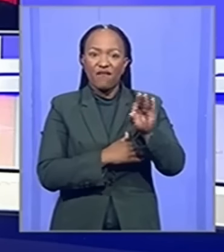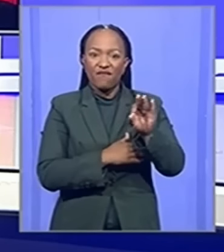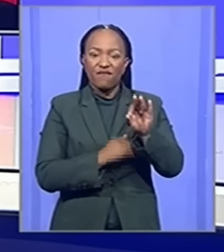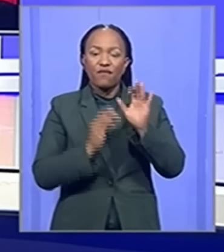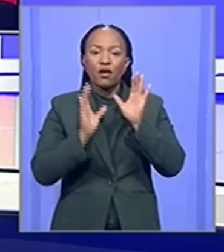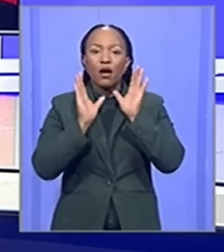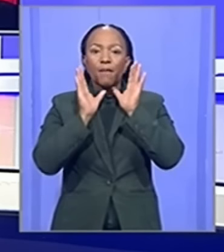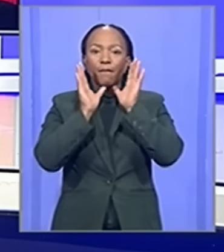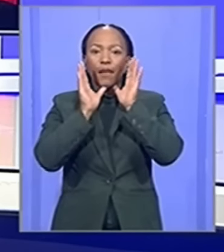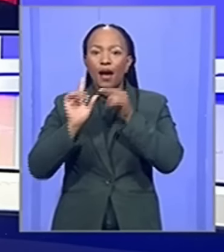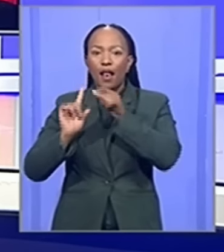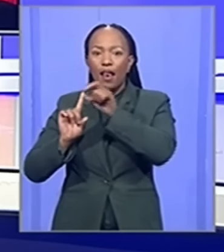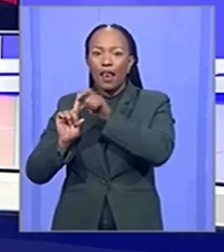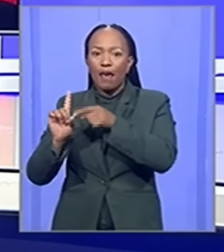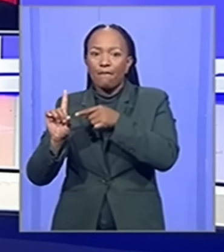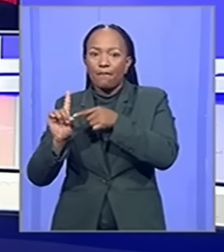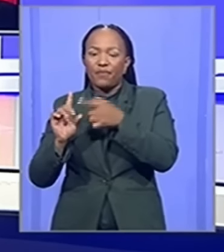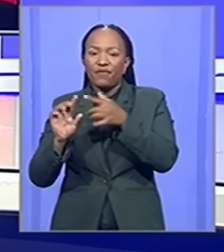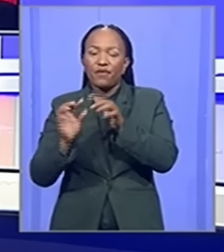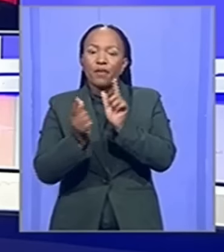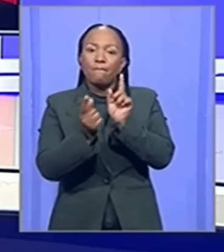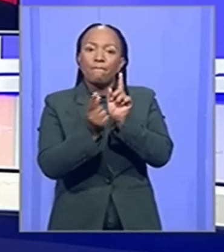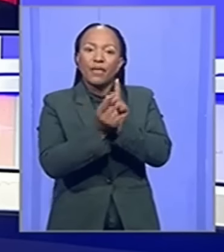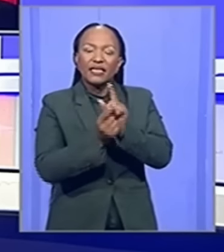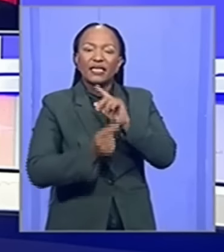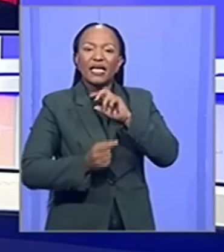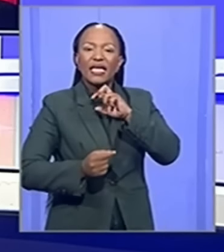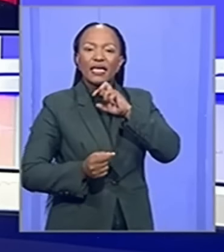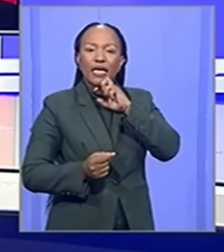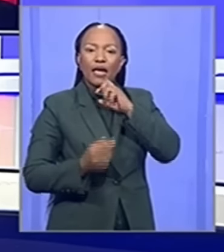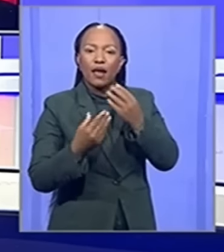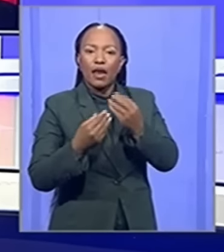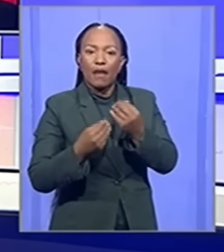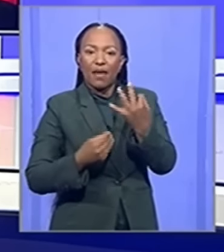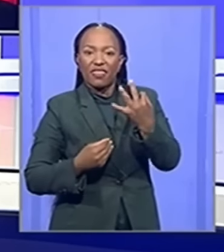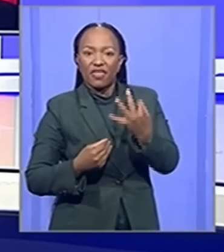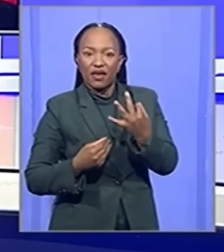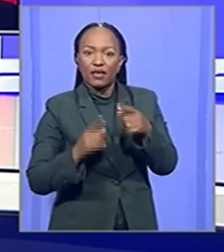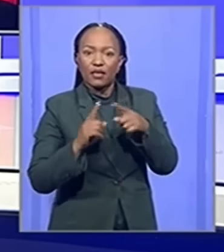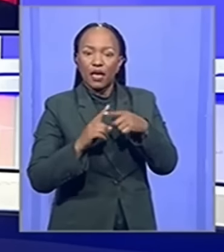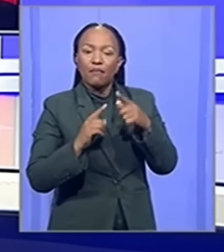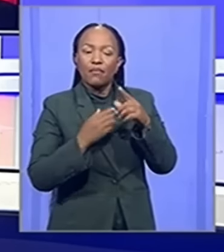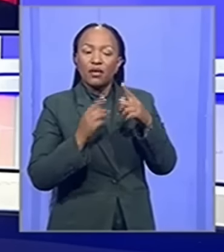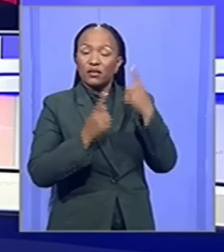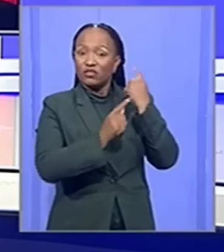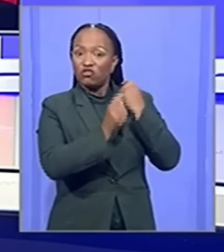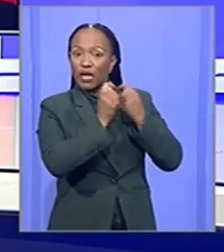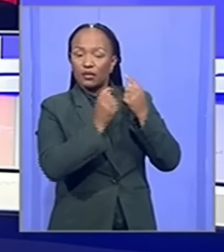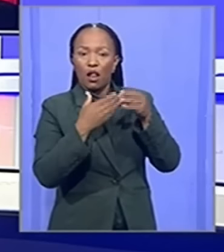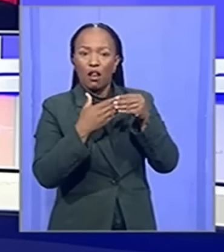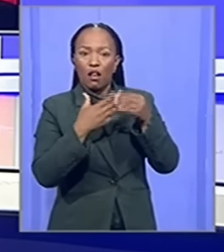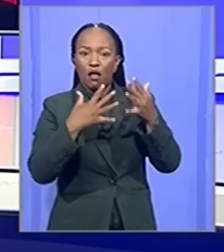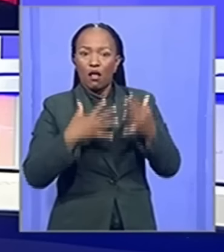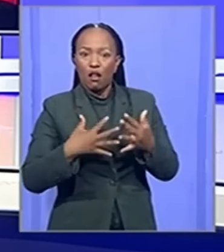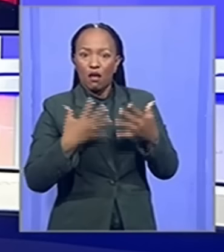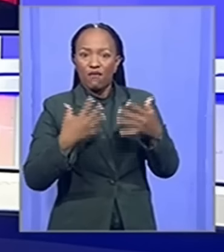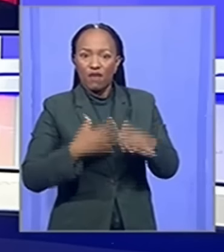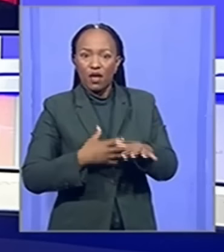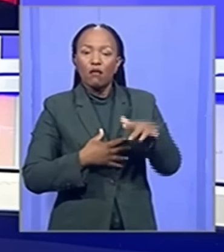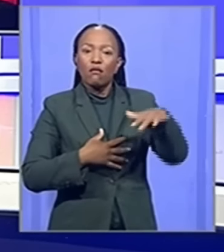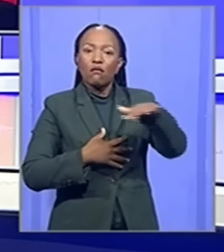le morena Gabo Moloto wa boraro le baetapele ba setso ntlong ya borena Moleji Kante